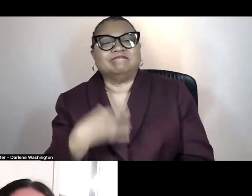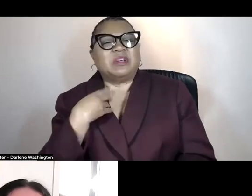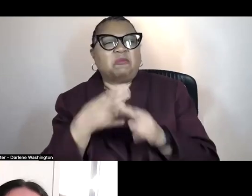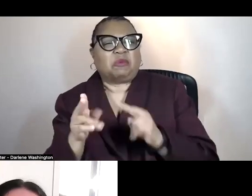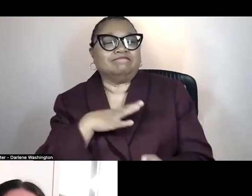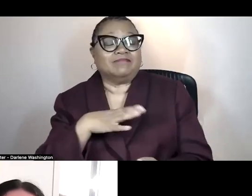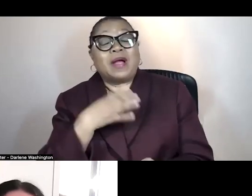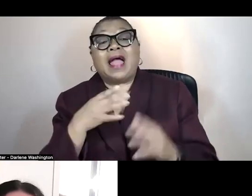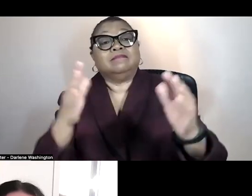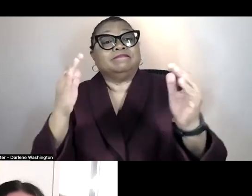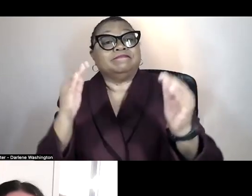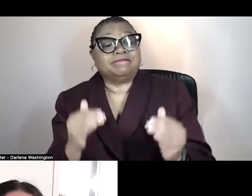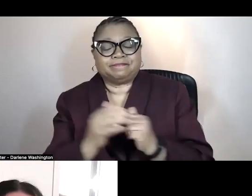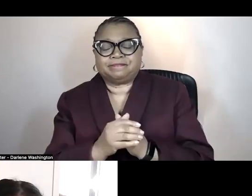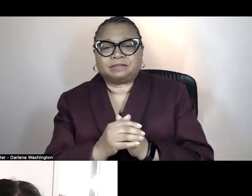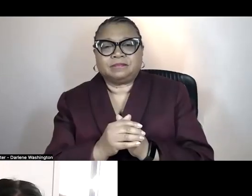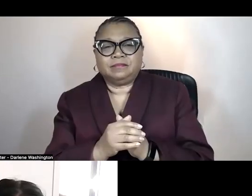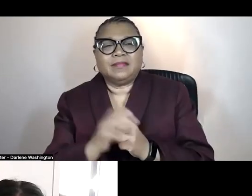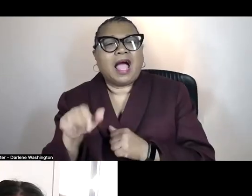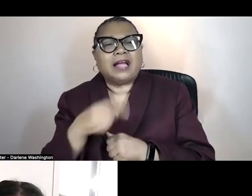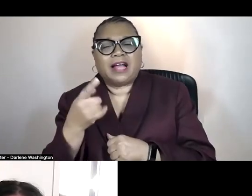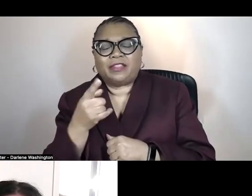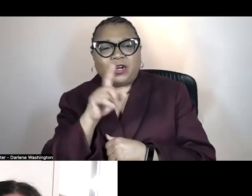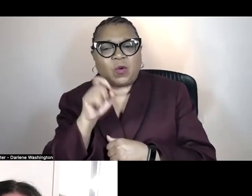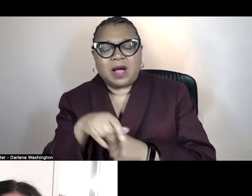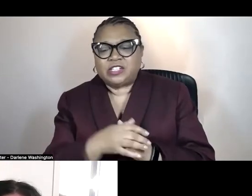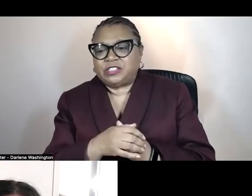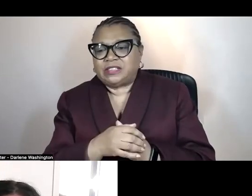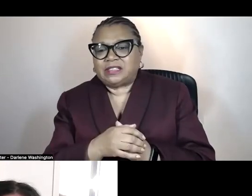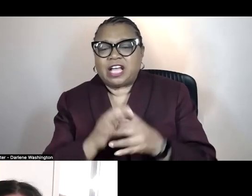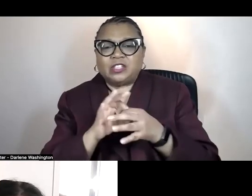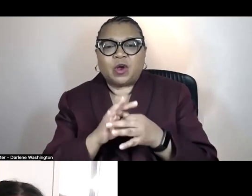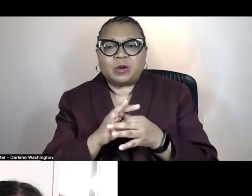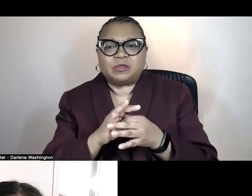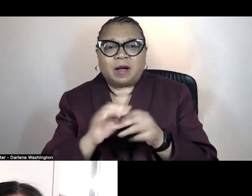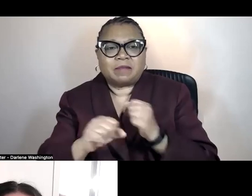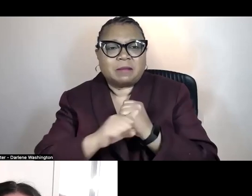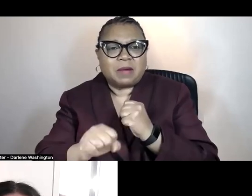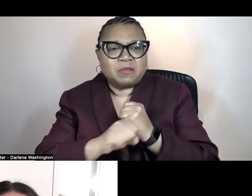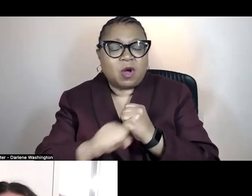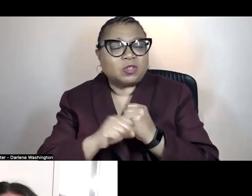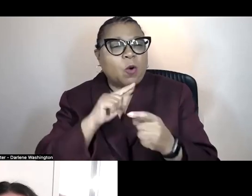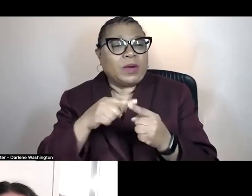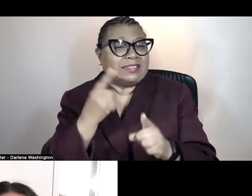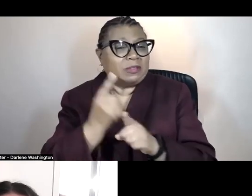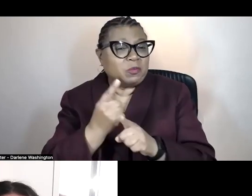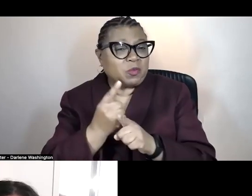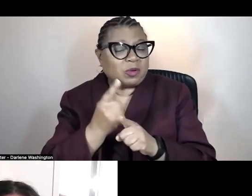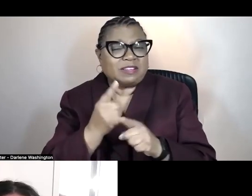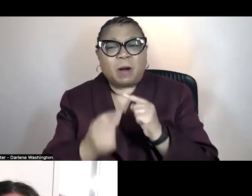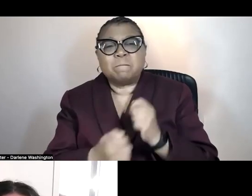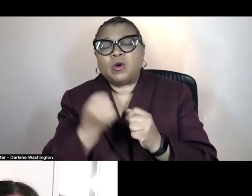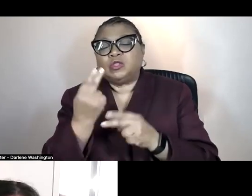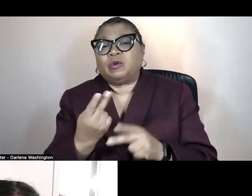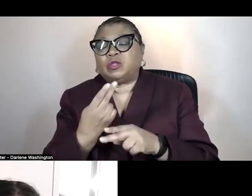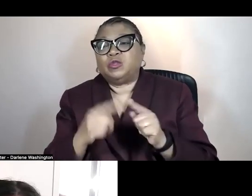great. And then another practical question in terms of promotional content, when is it appropriate or most useful